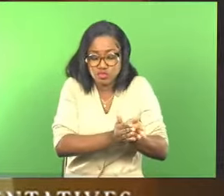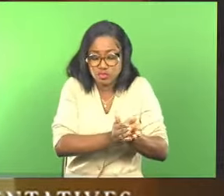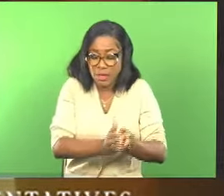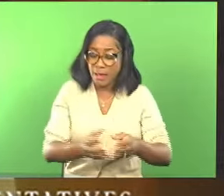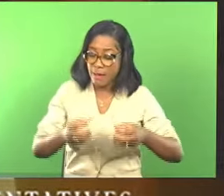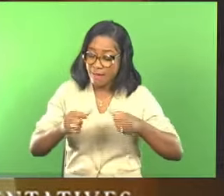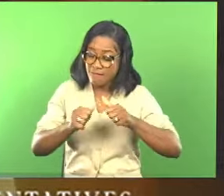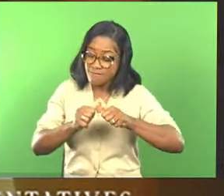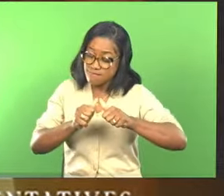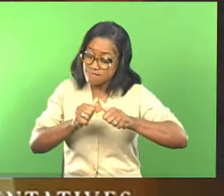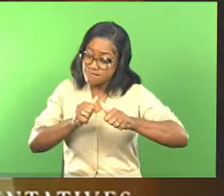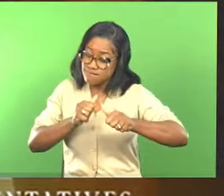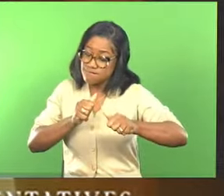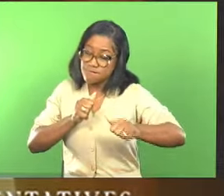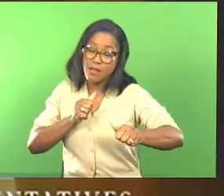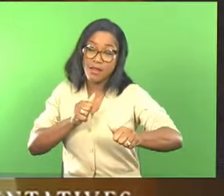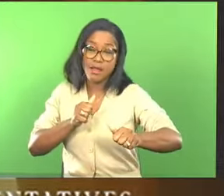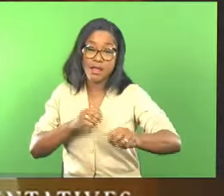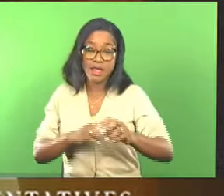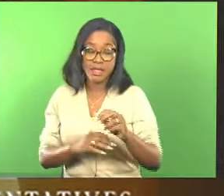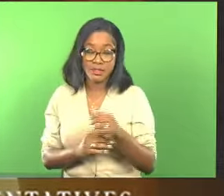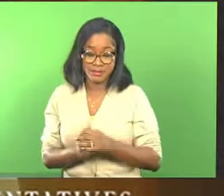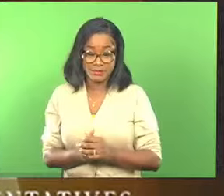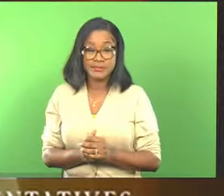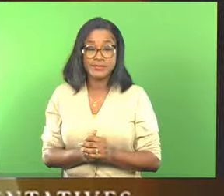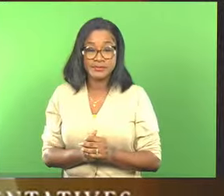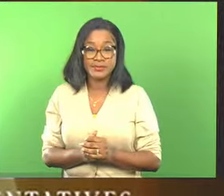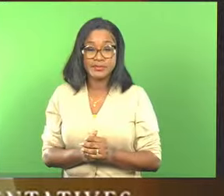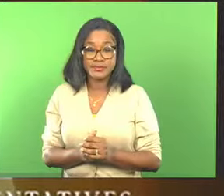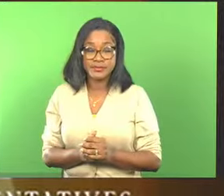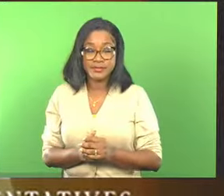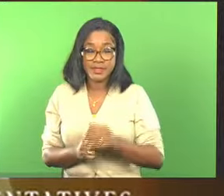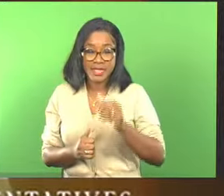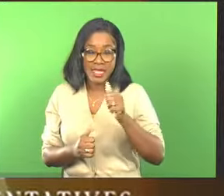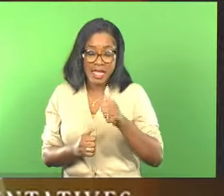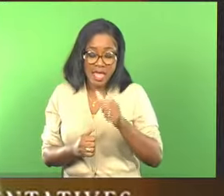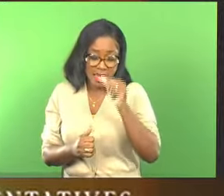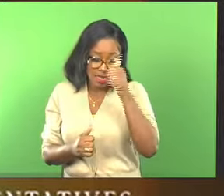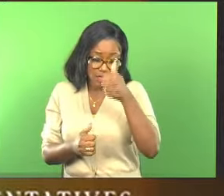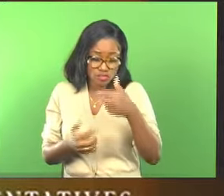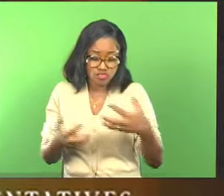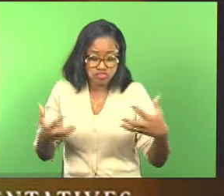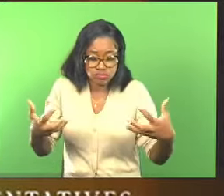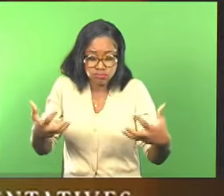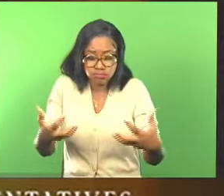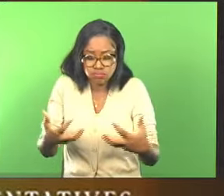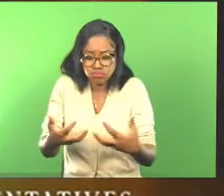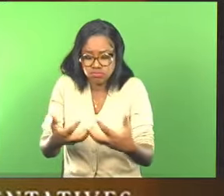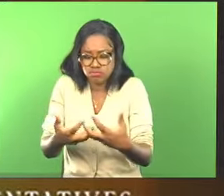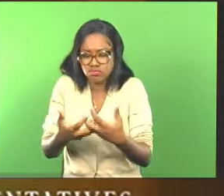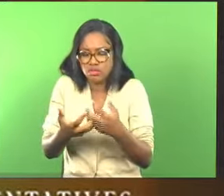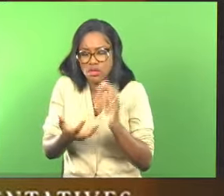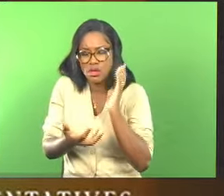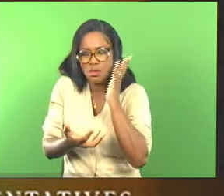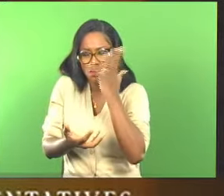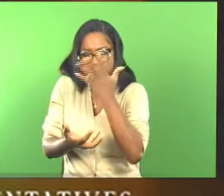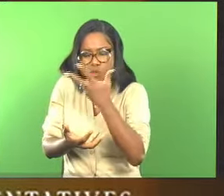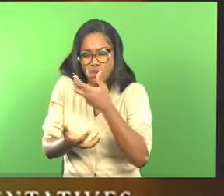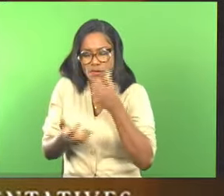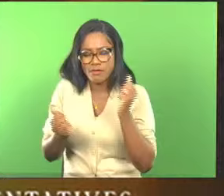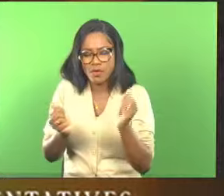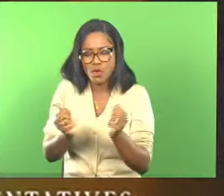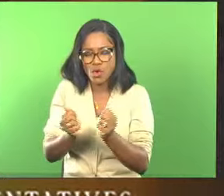away, the Indian beats blended beautifully with the Caribbean